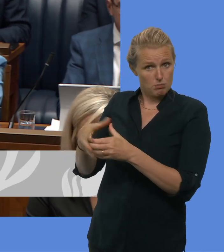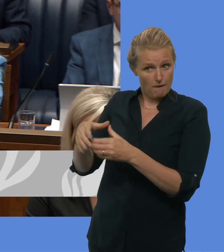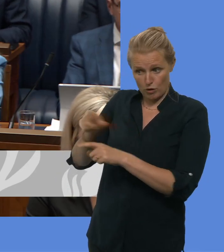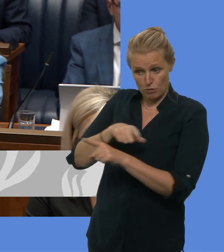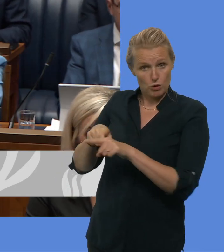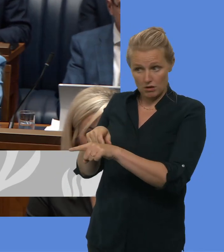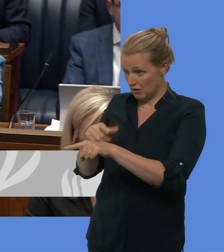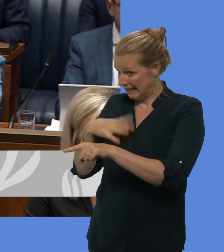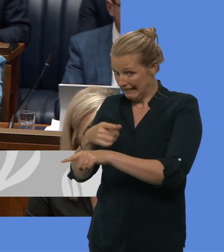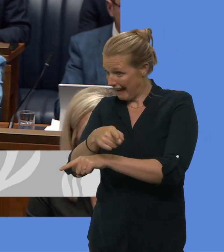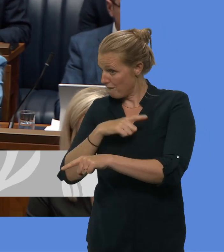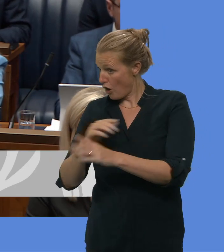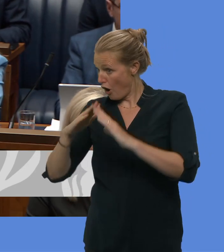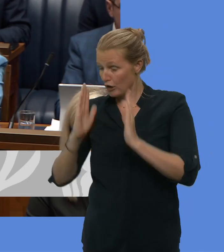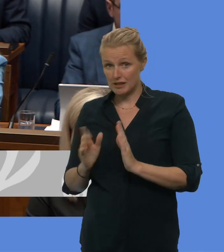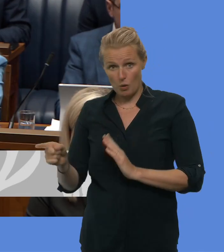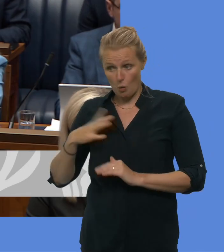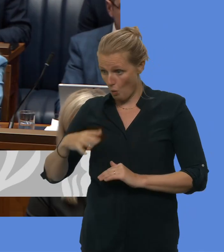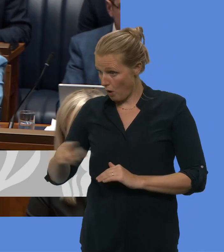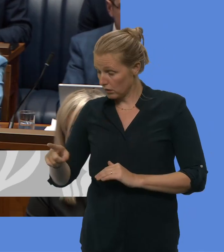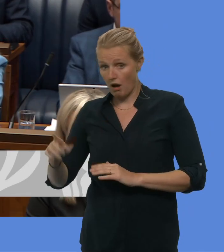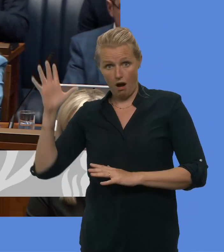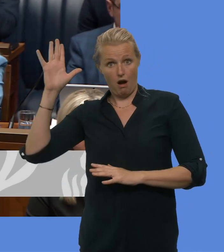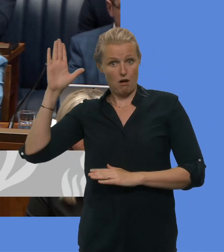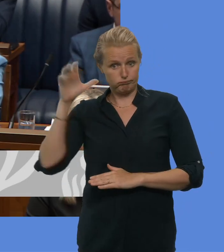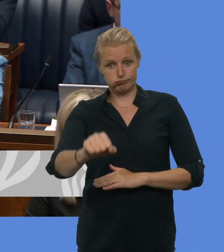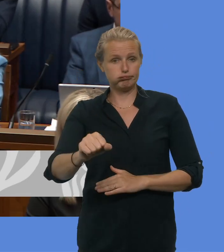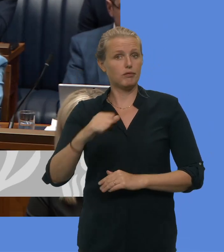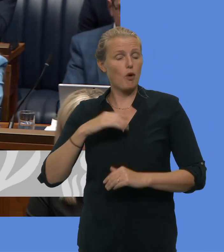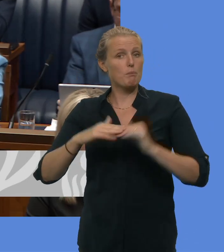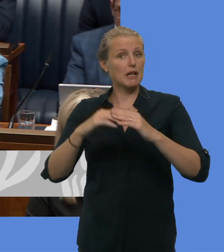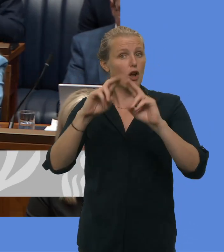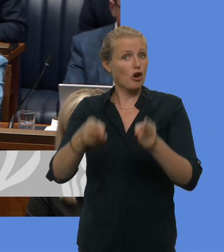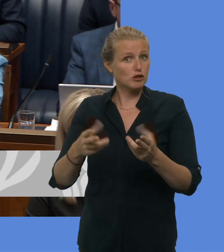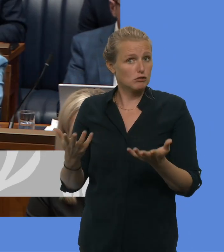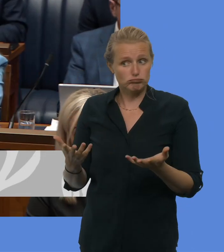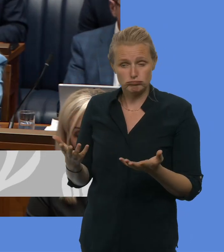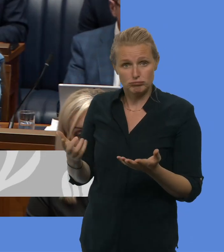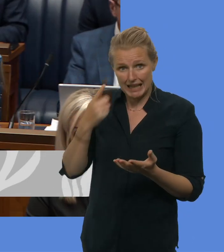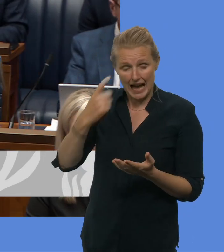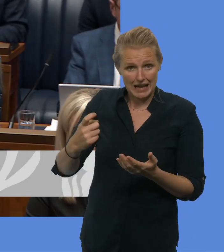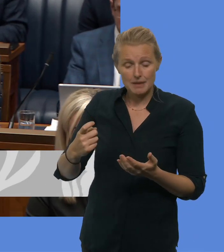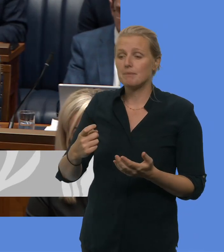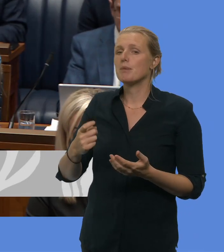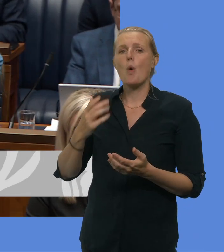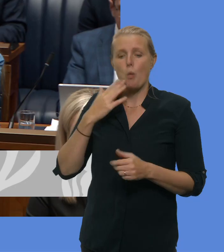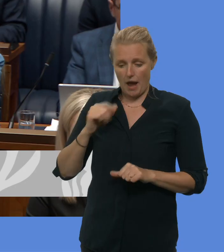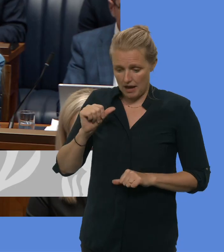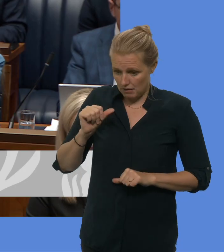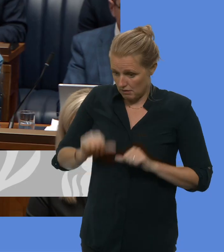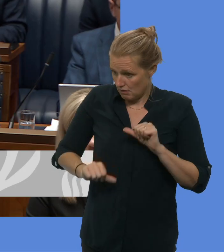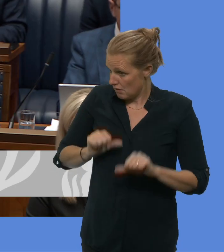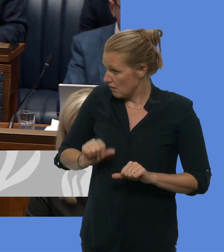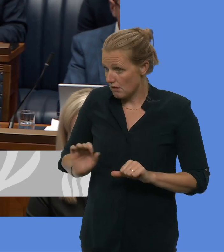need for housing, if this was something that they would be able to avail of. After that process, then you do make it open to the private